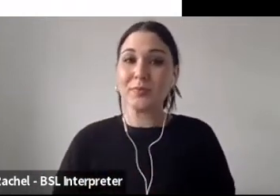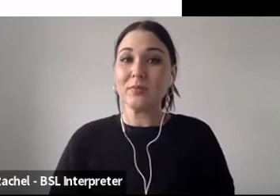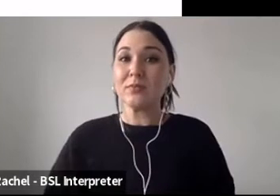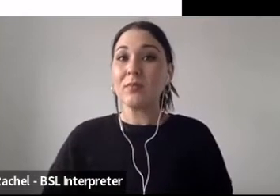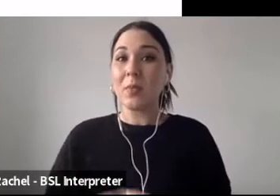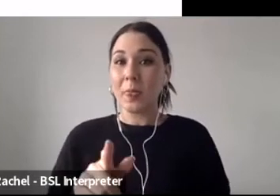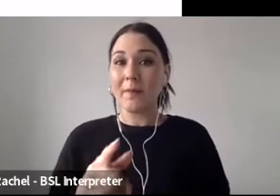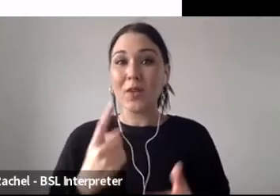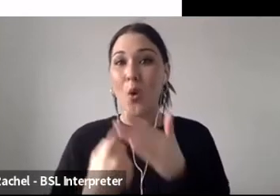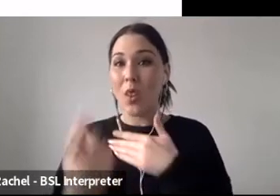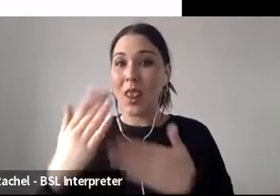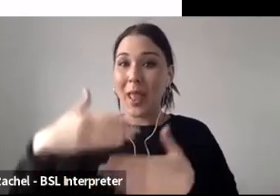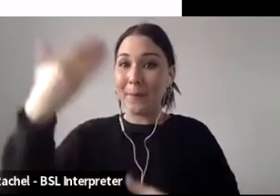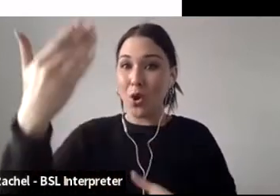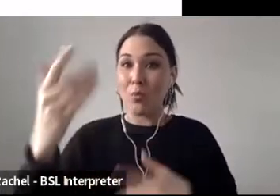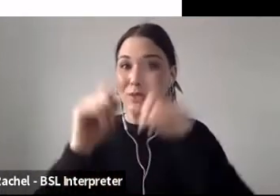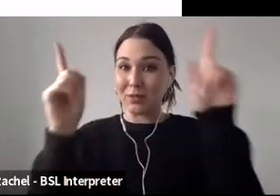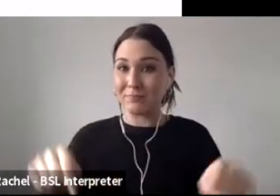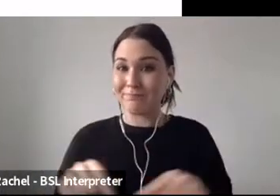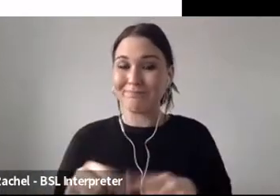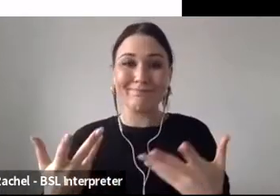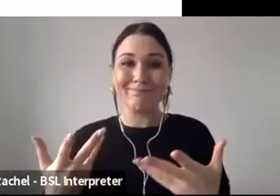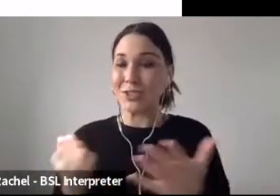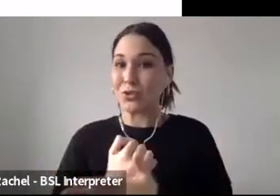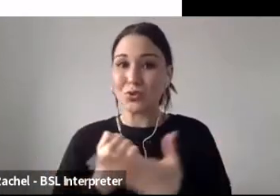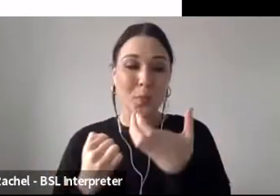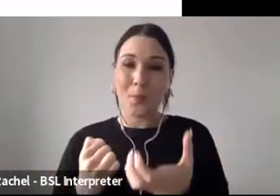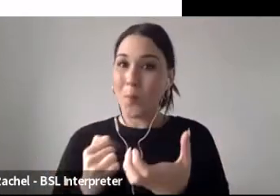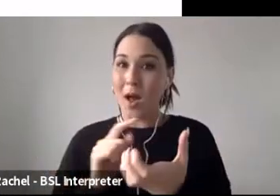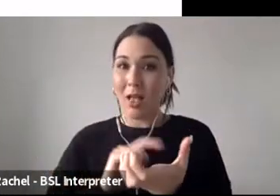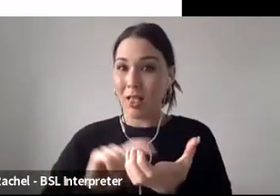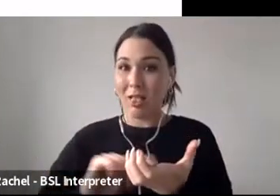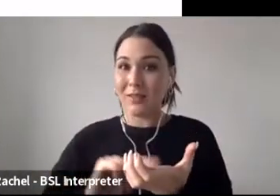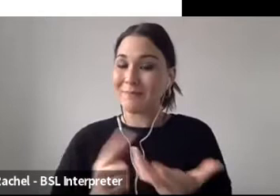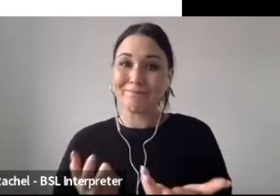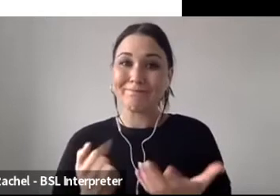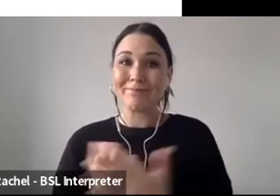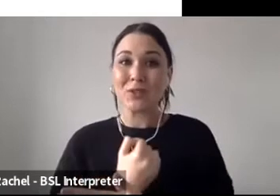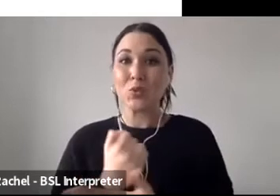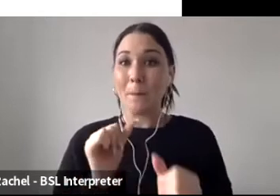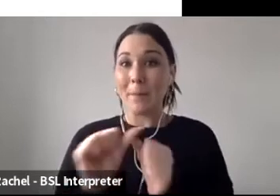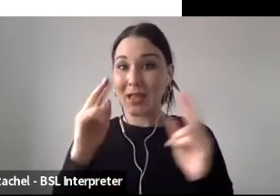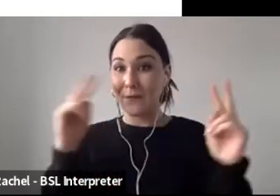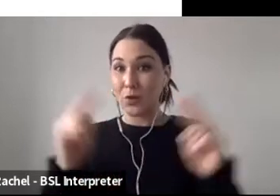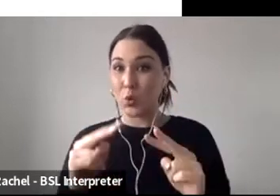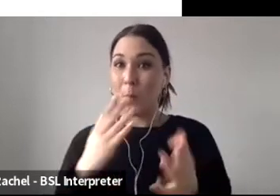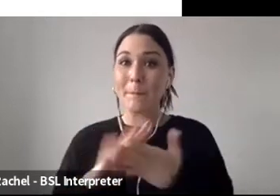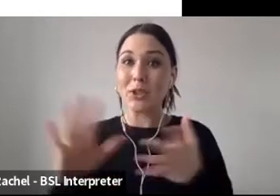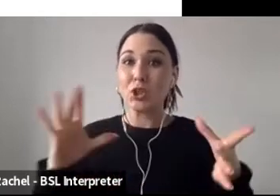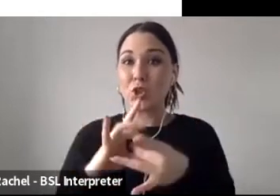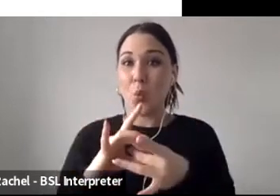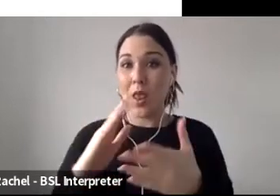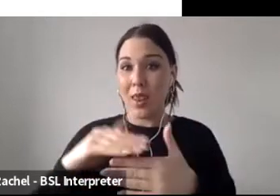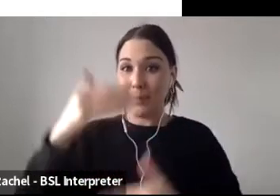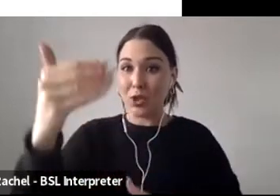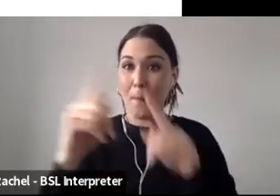on desktops and laptops though, not on mobile phones. So for the best view of BSL, if you can join on your desktop or